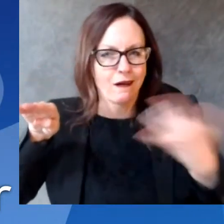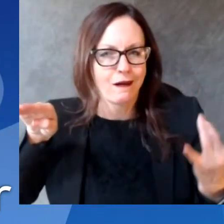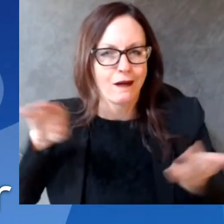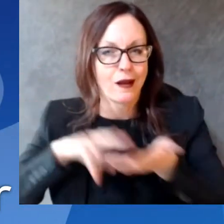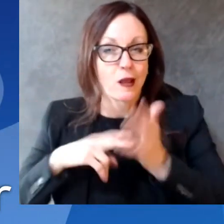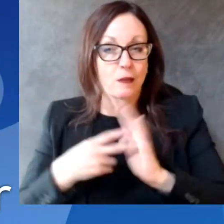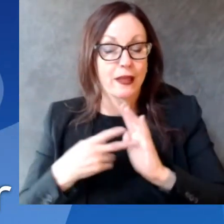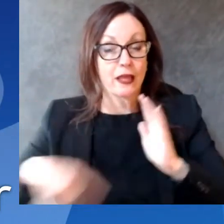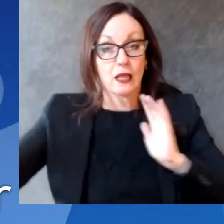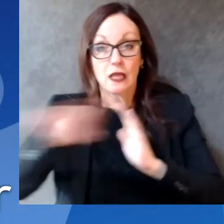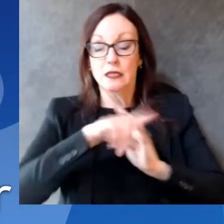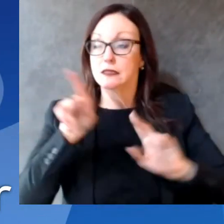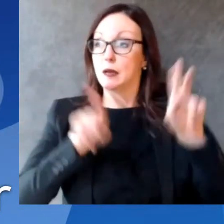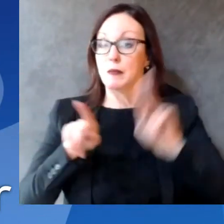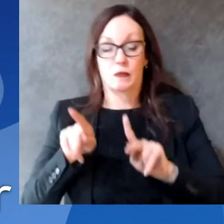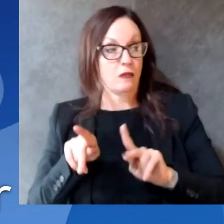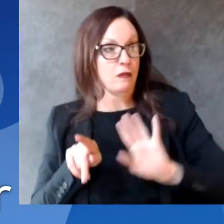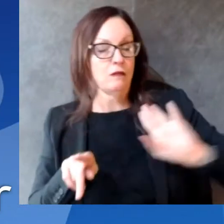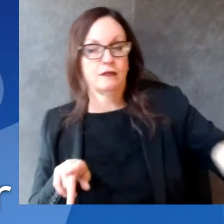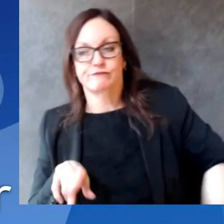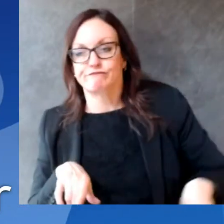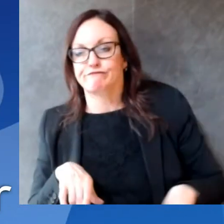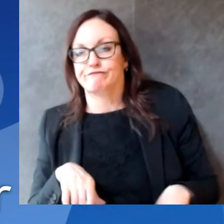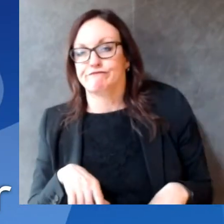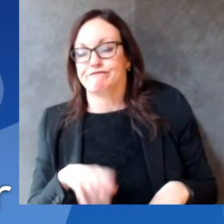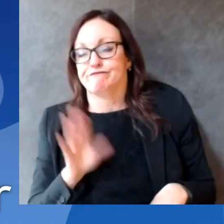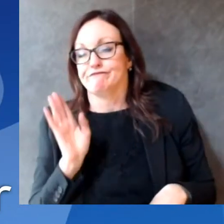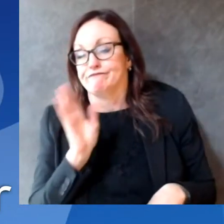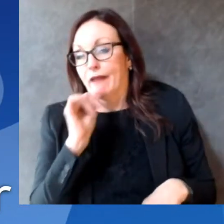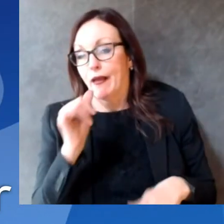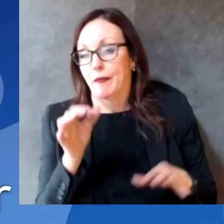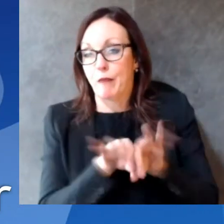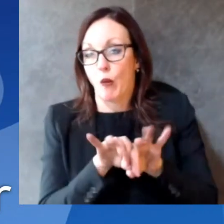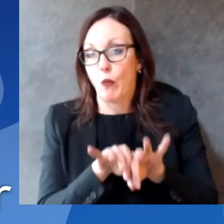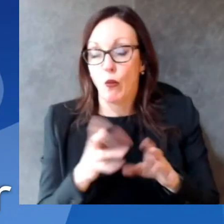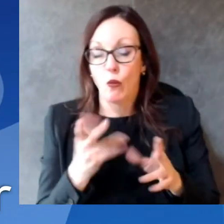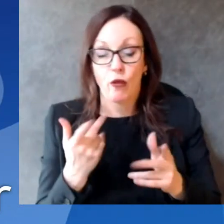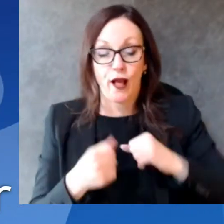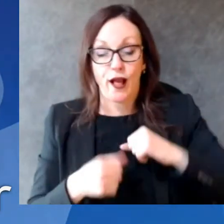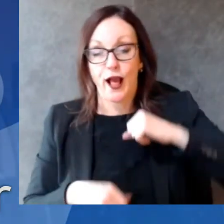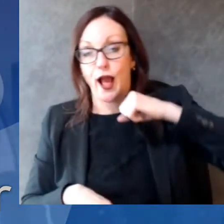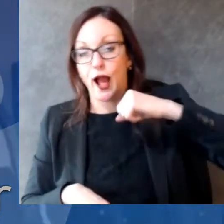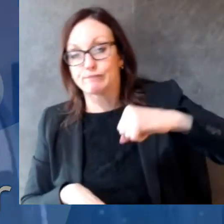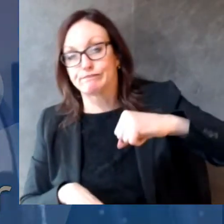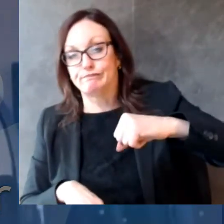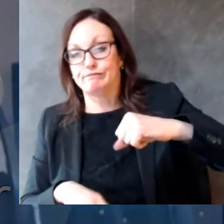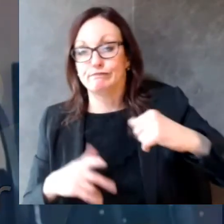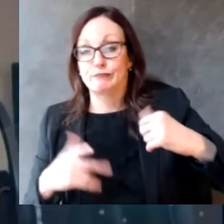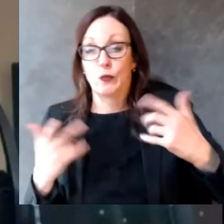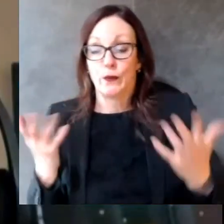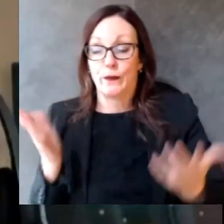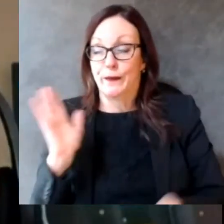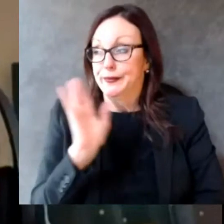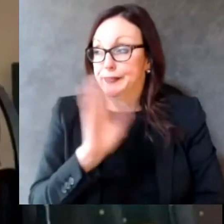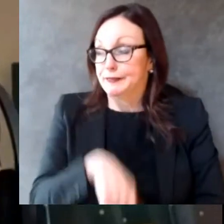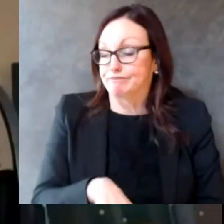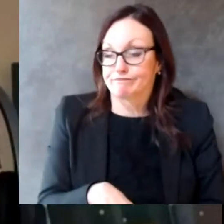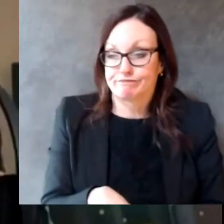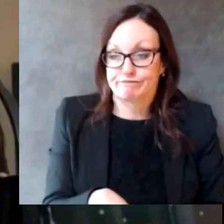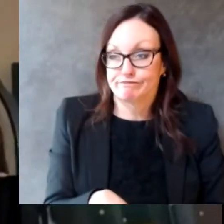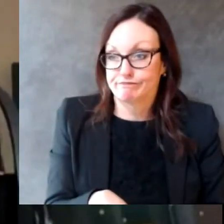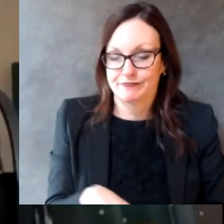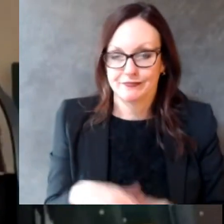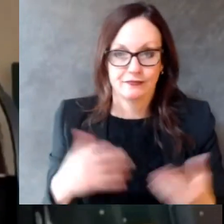So certainly we have seen a drop in demand. And in fact, I would call it a pretty precipitous drop in